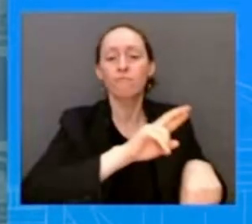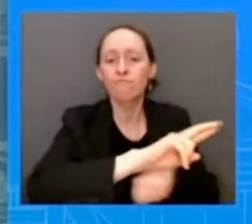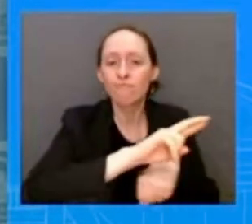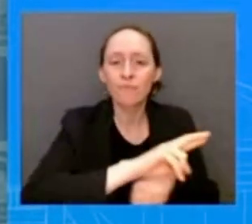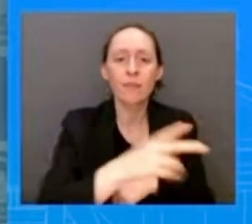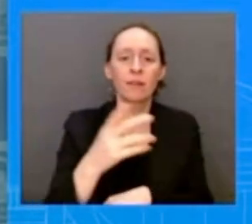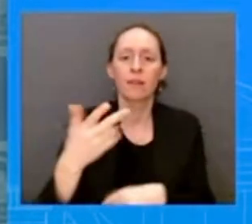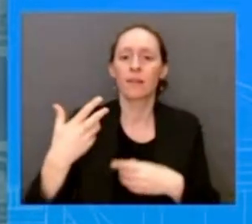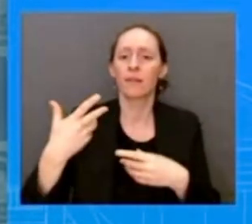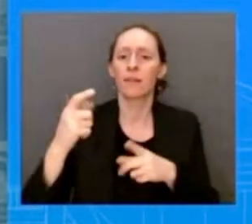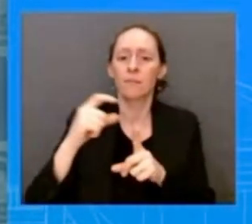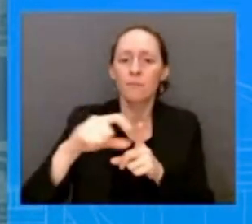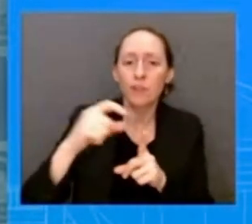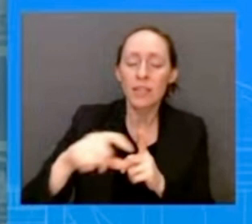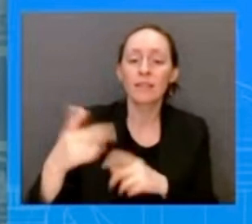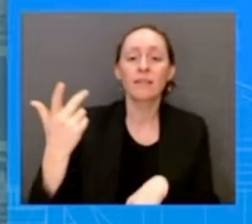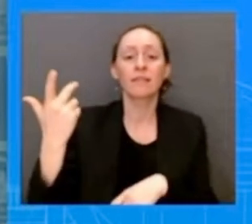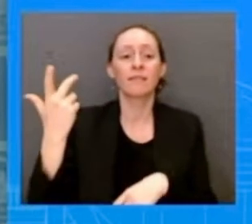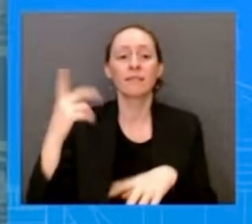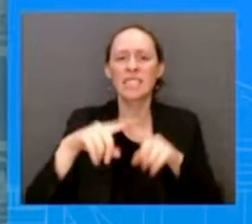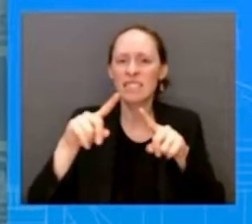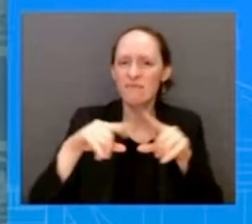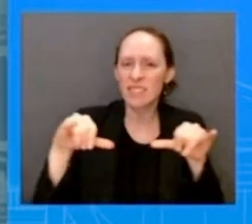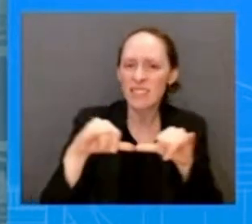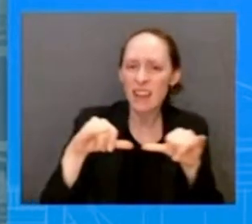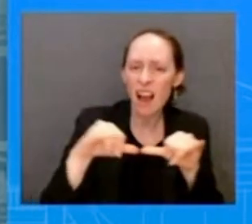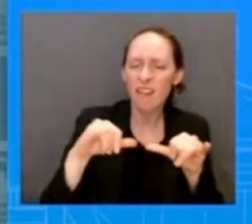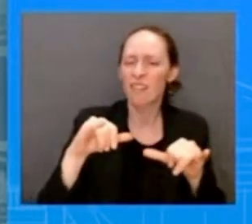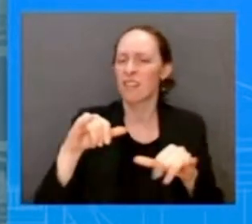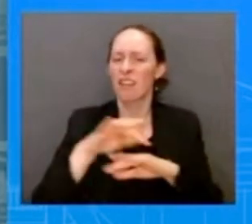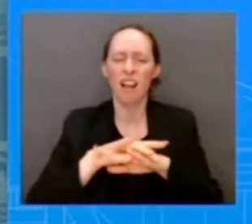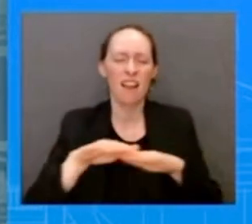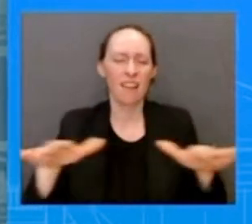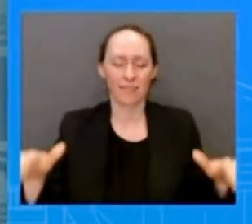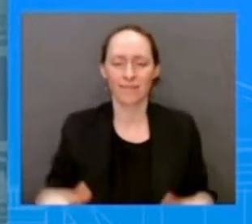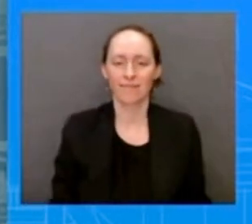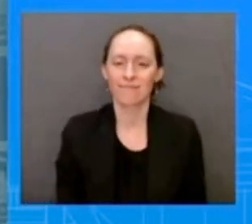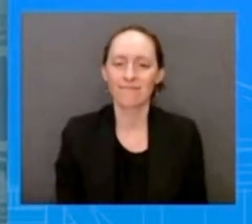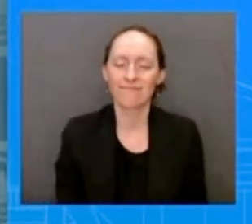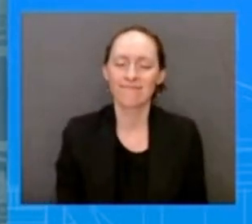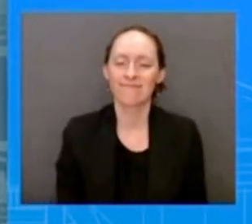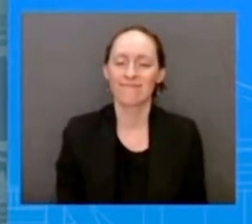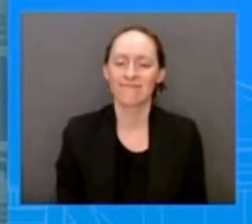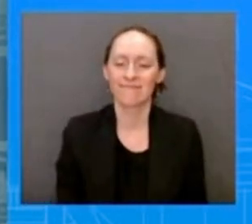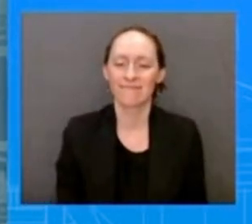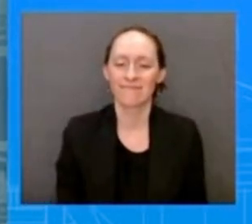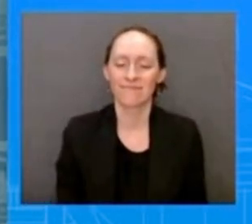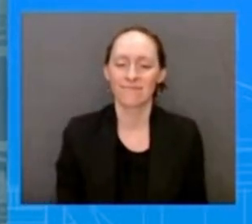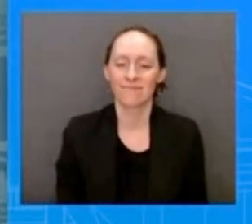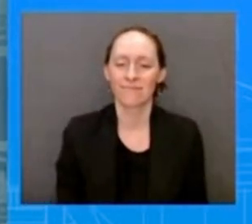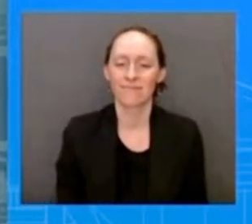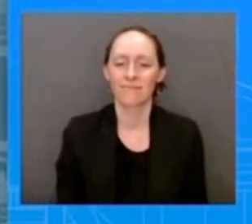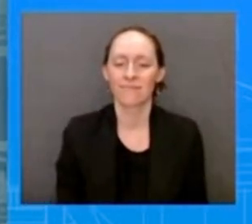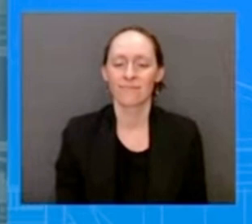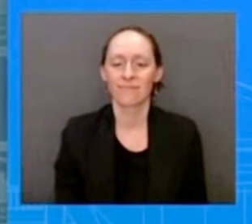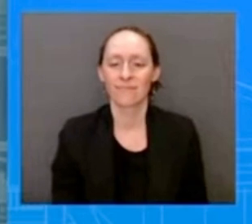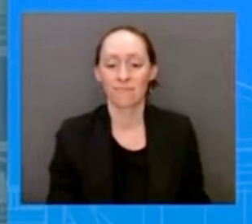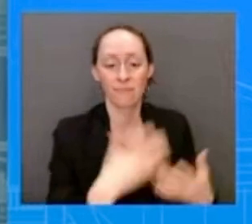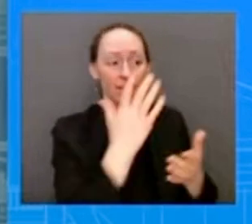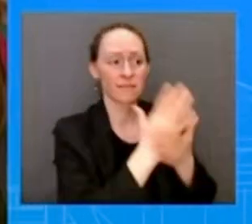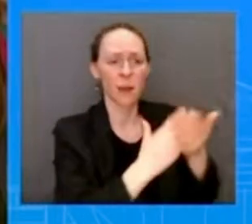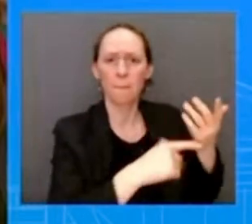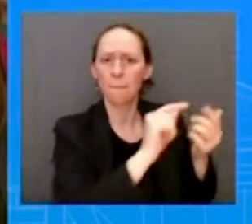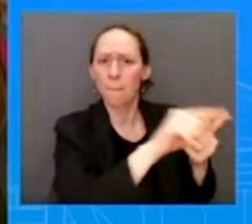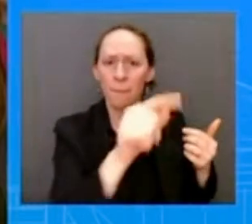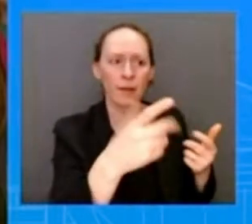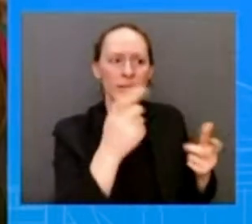specific outcome tomorrow. I wouldn't look for that, but certainly they will be discussing additional support for Ukraine going forward. We know that. Do you have a number